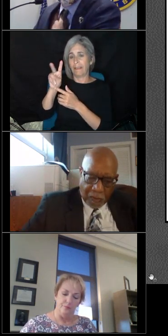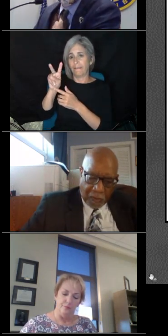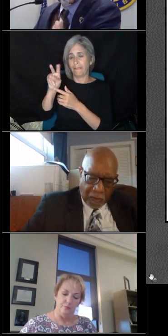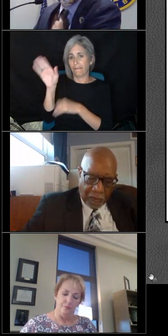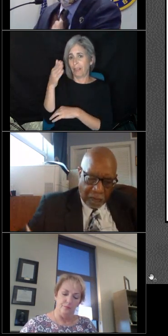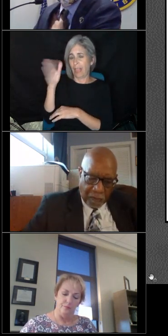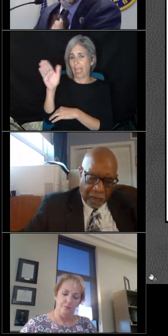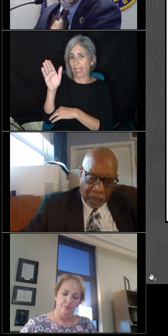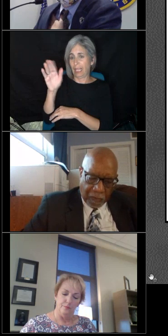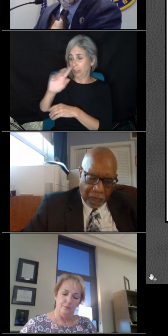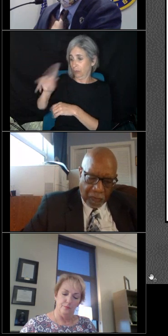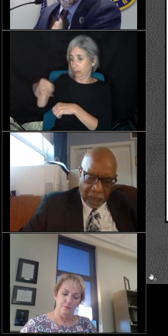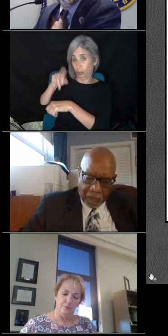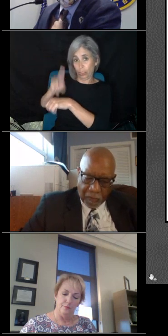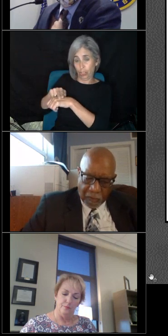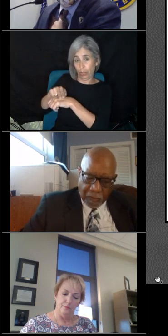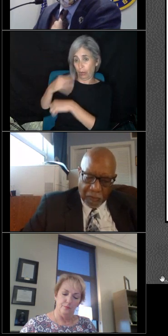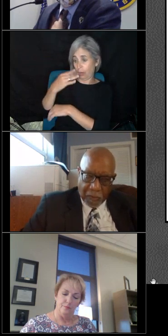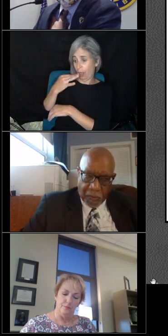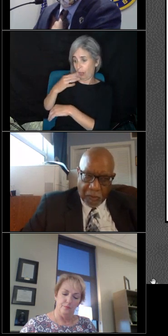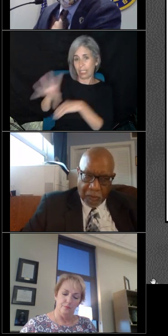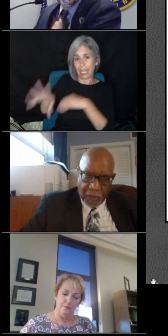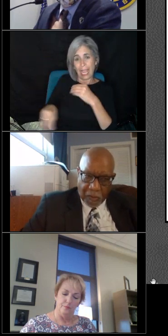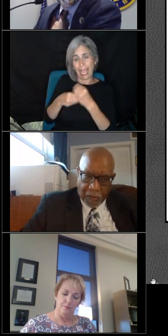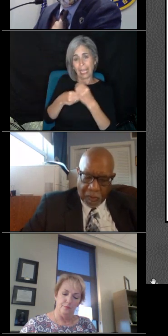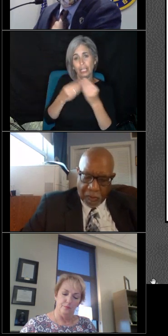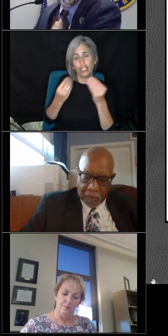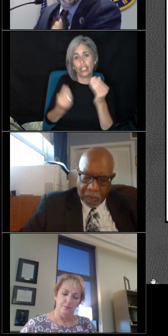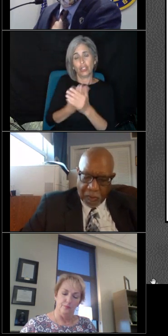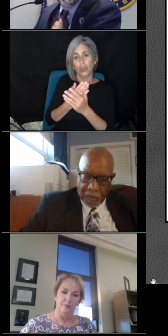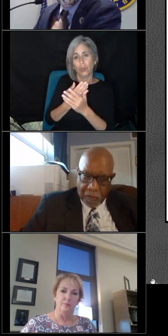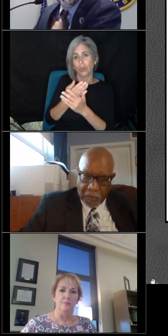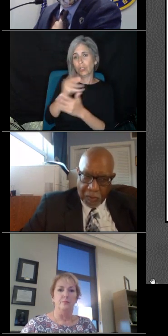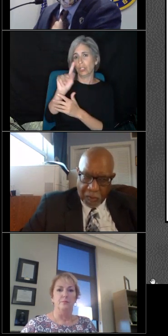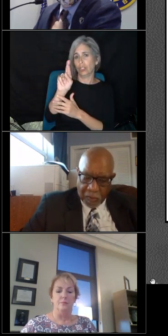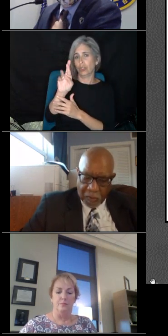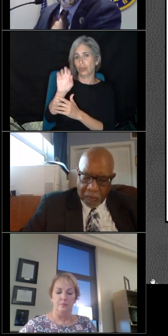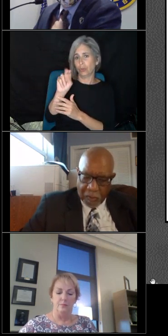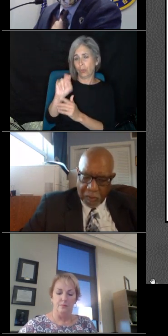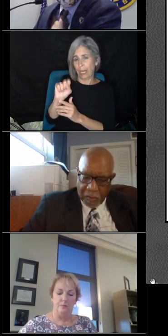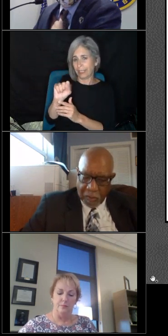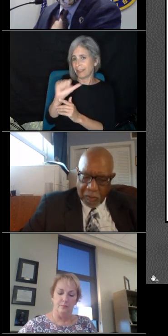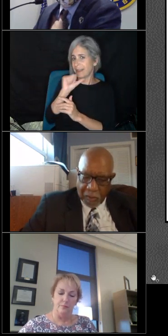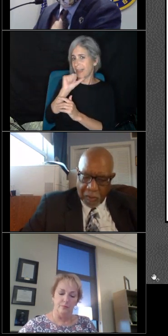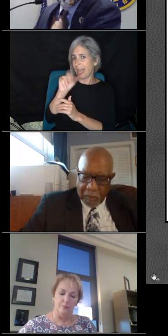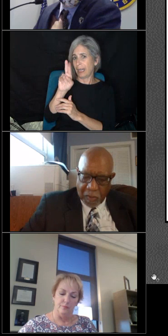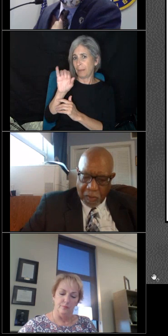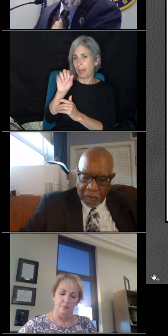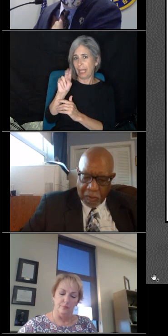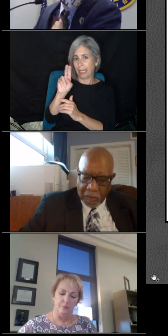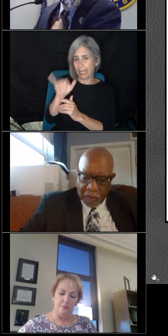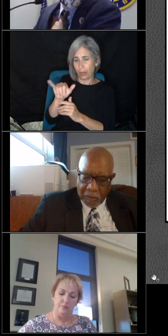colors, but also new colors related to trans, non-binary individuals, marginalized people of color communities, and people